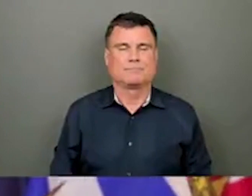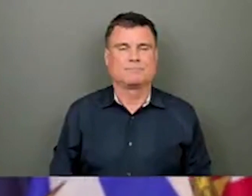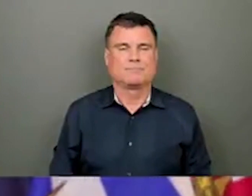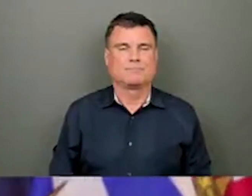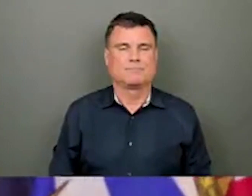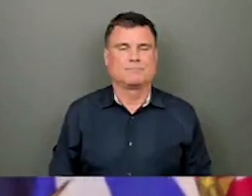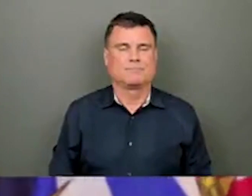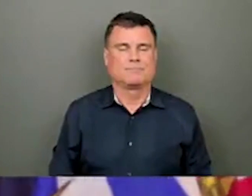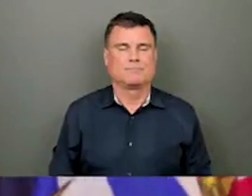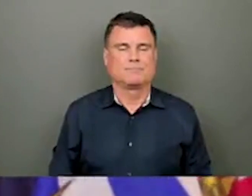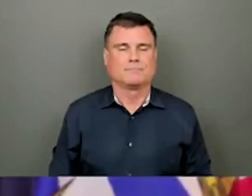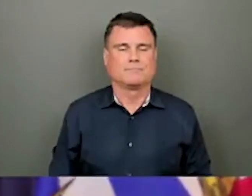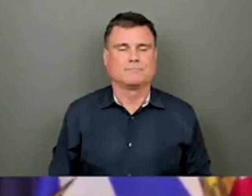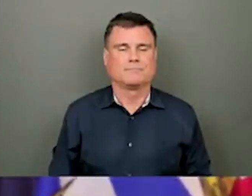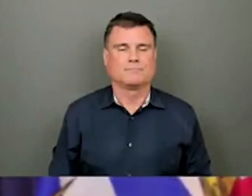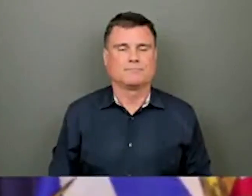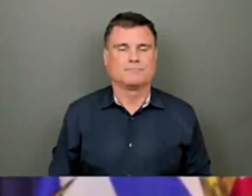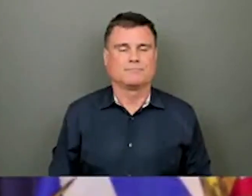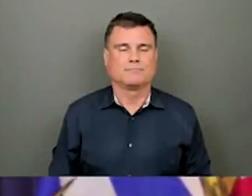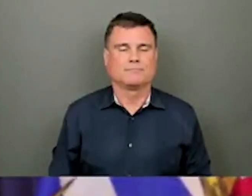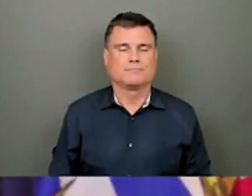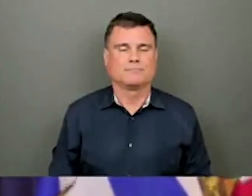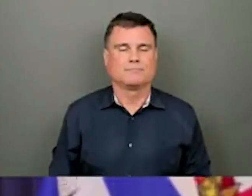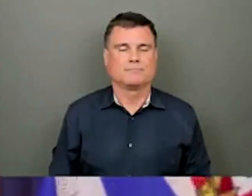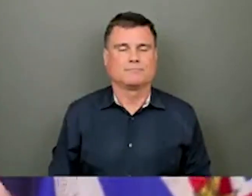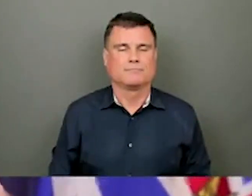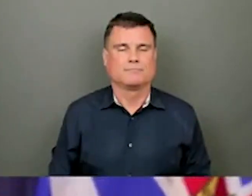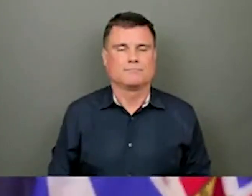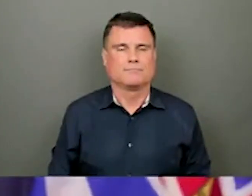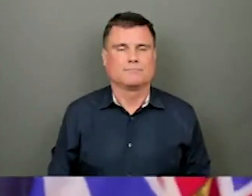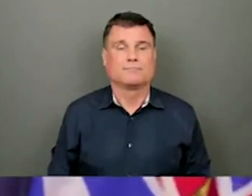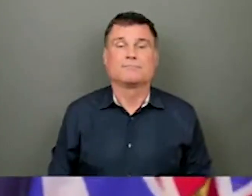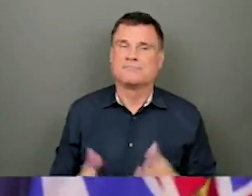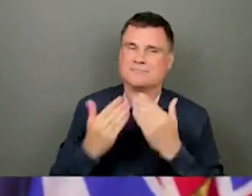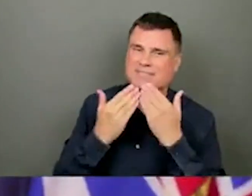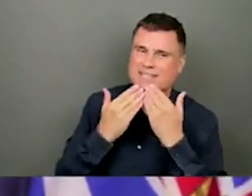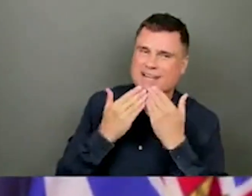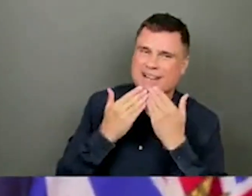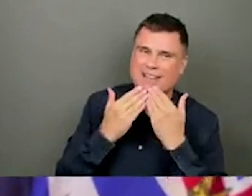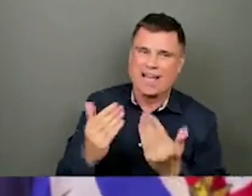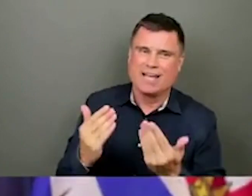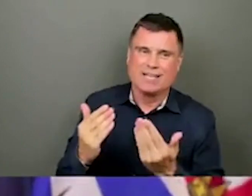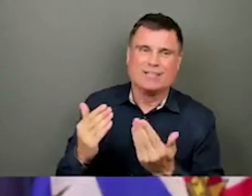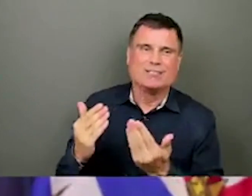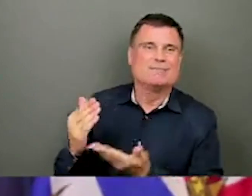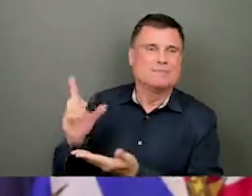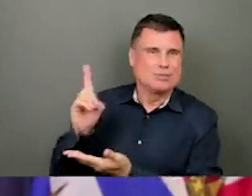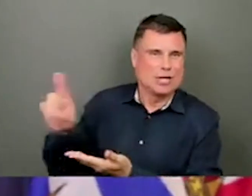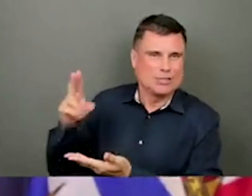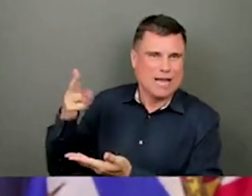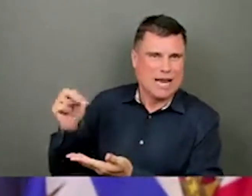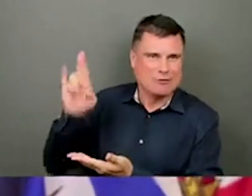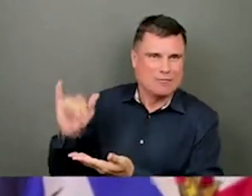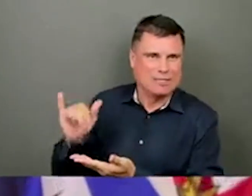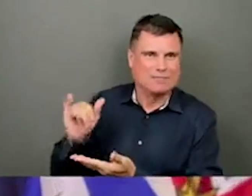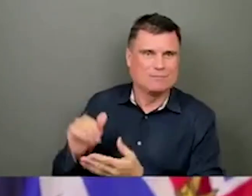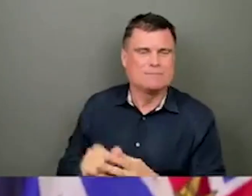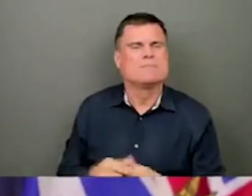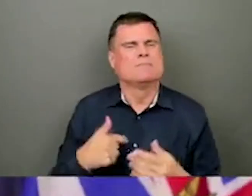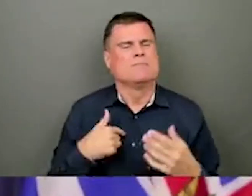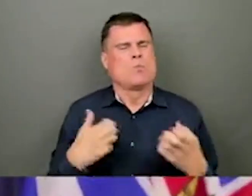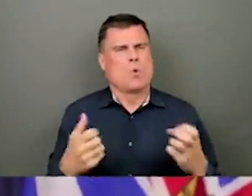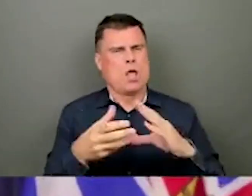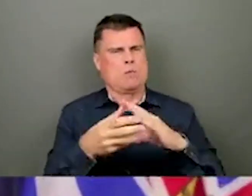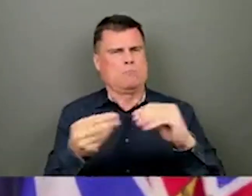Thank you very much, Dr. Henry. And I wanted to start by saying